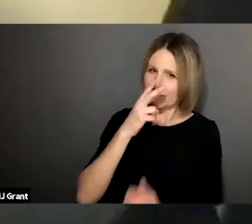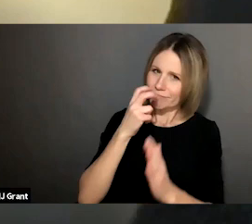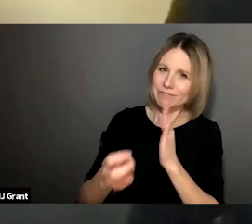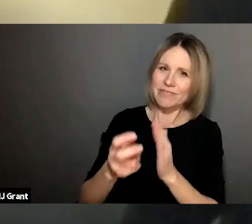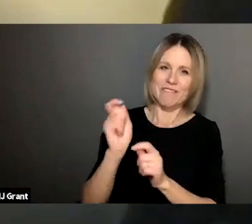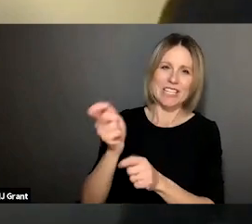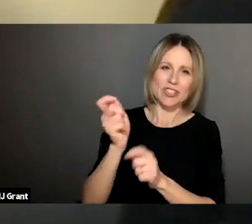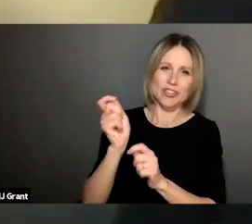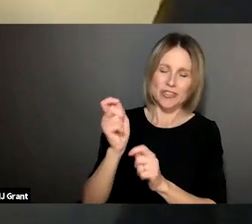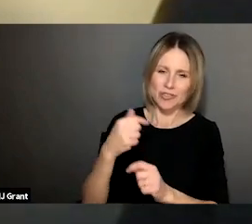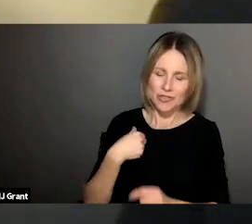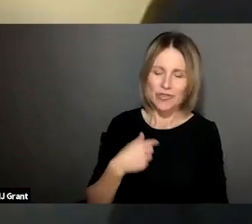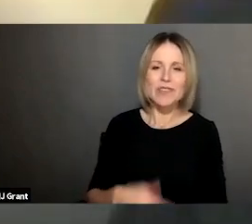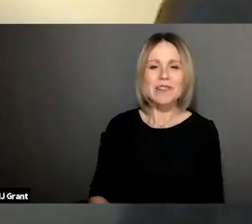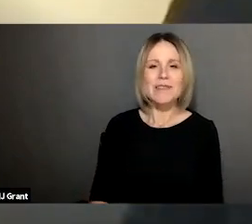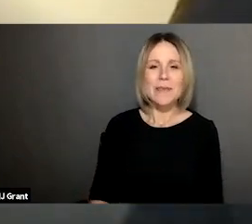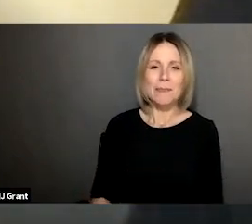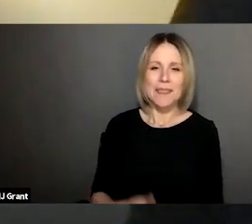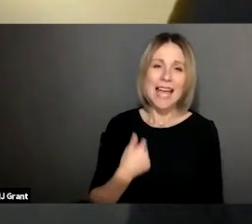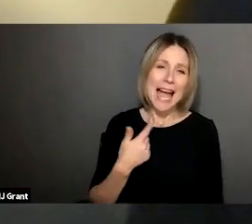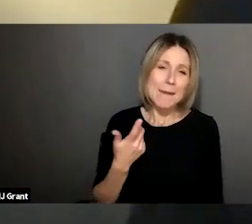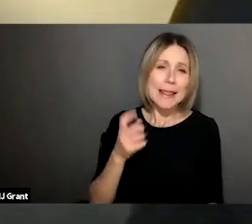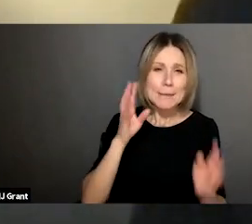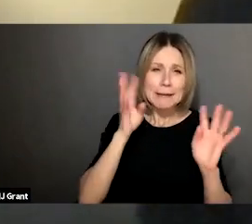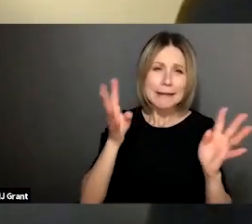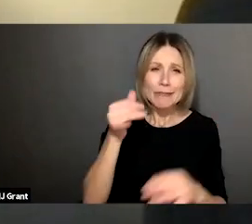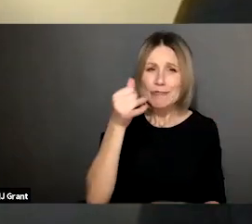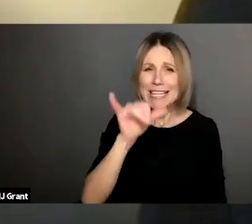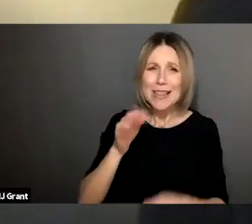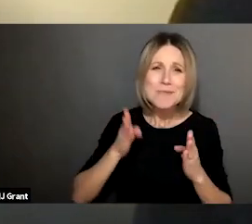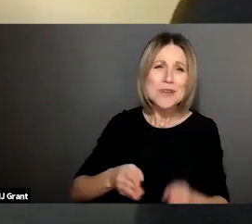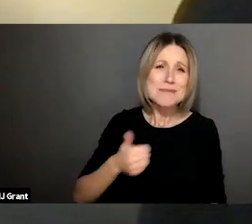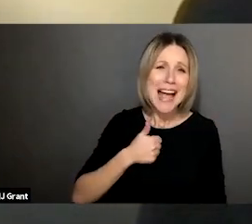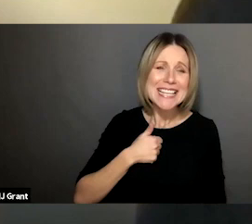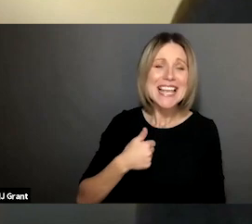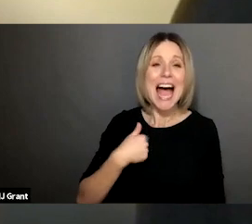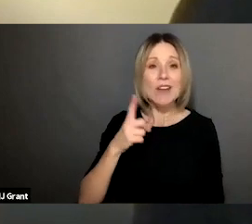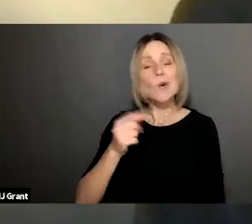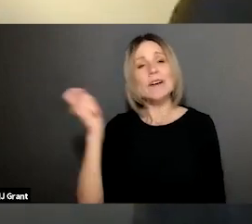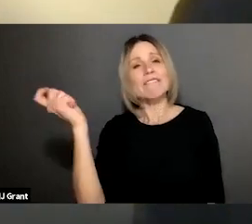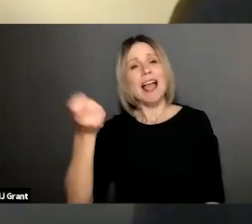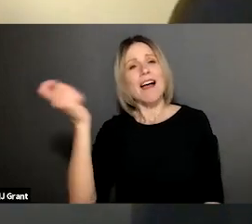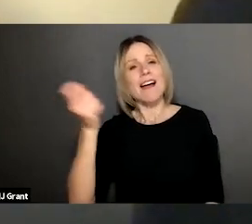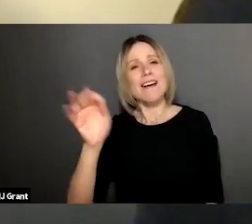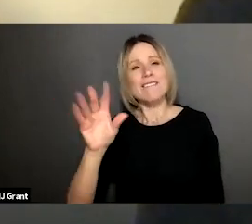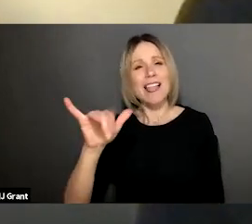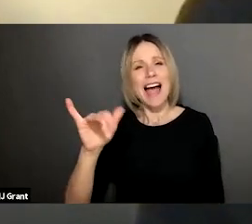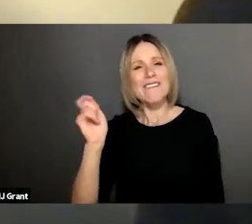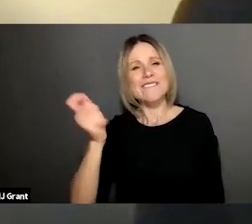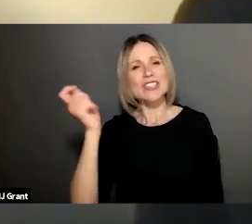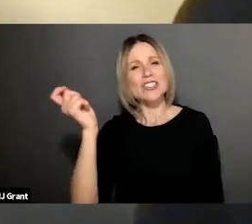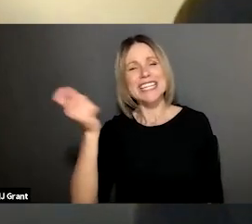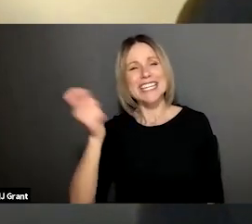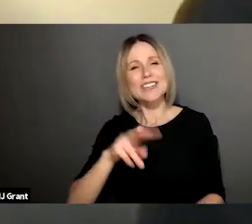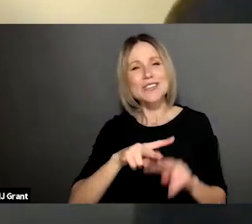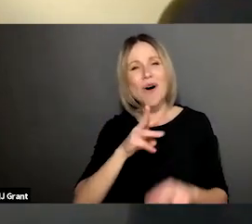I'm also a little bit of a ridiculous person. So I do a lot of saltwater fly fishing. It's the least effective way